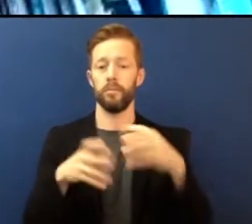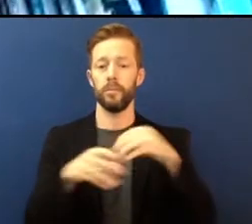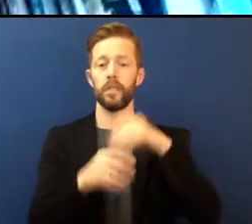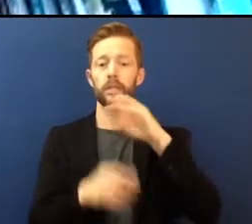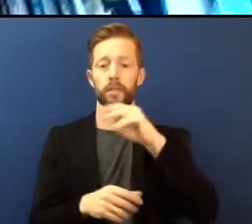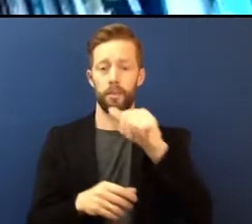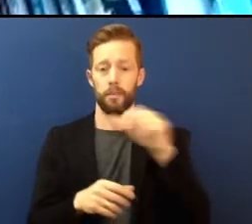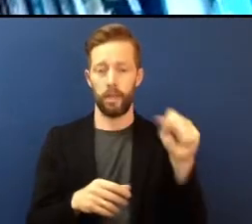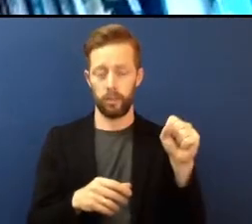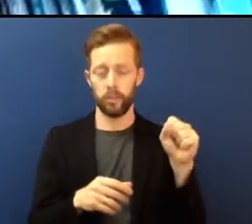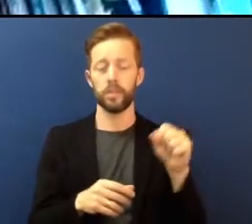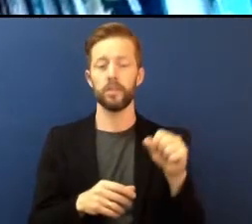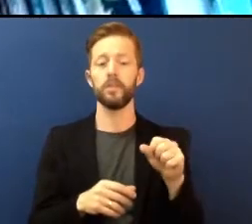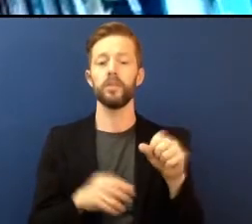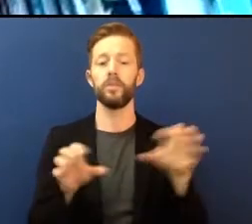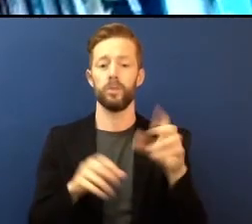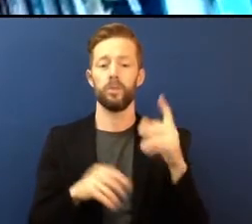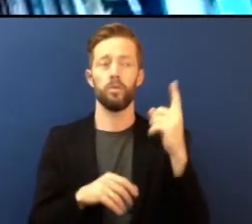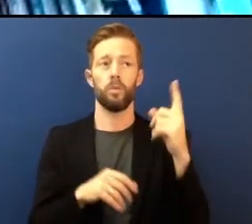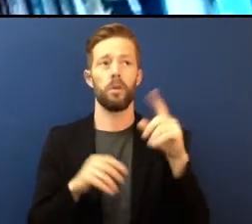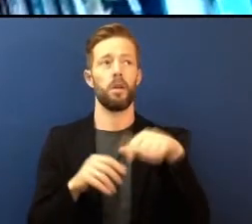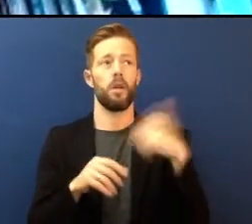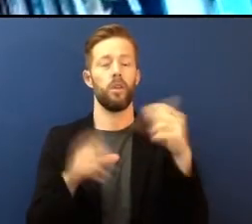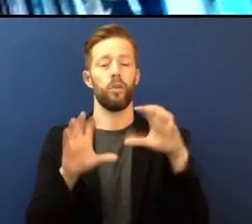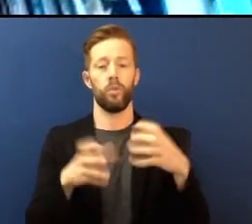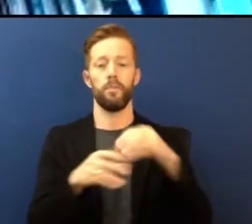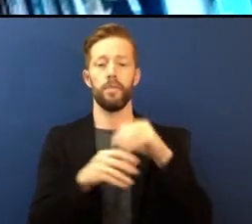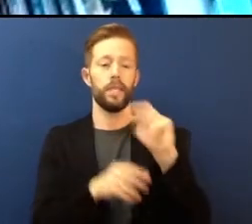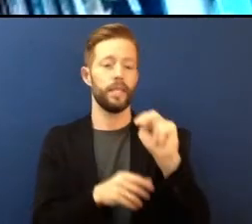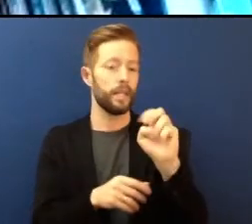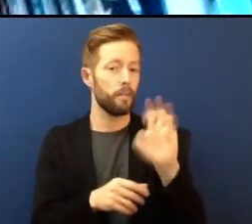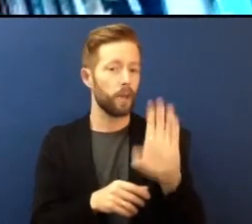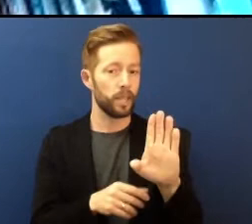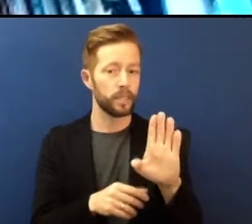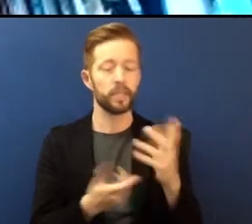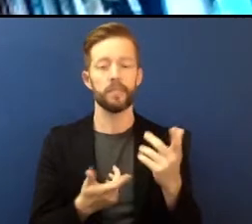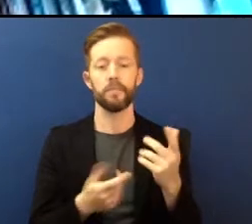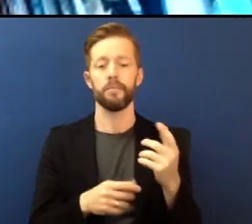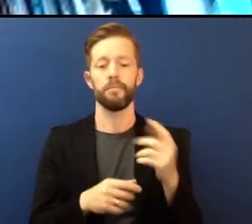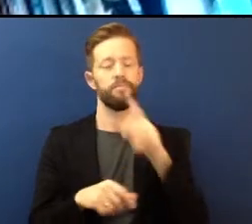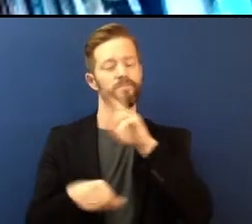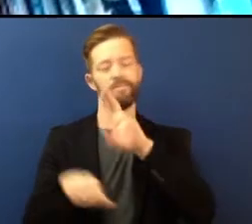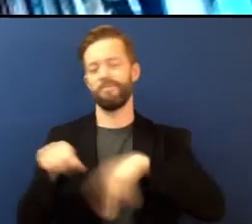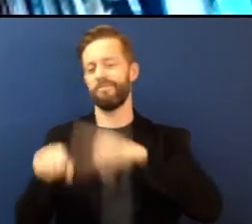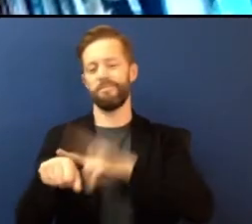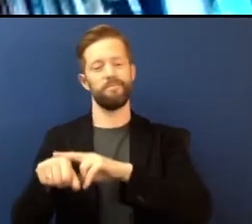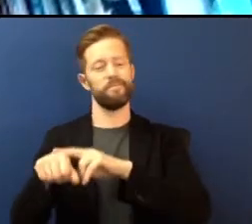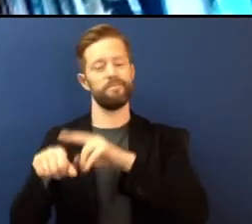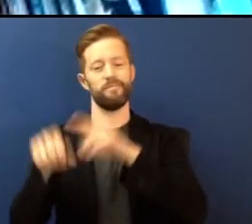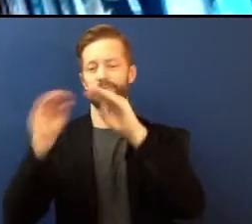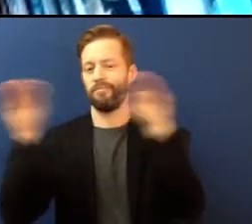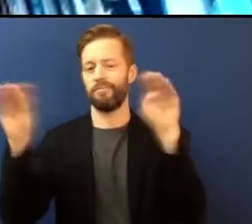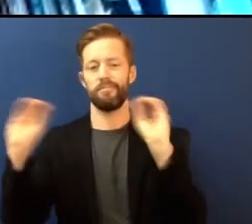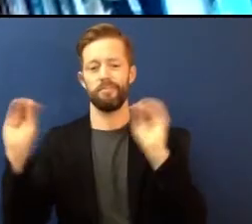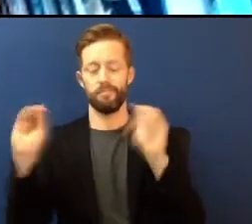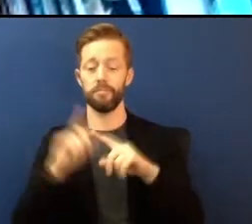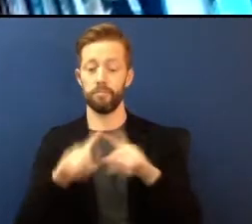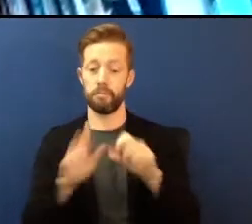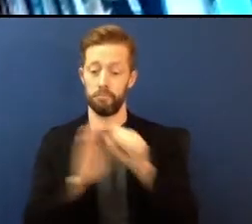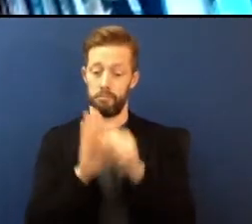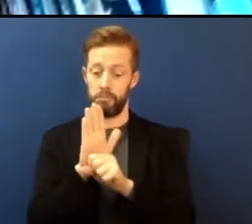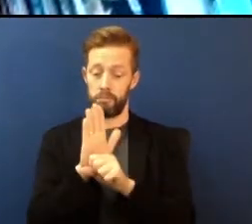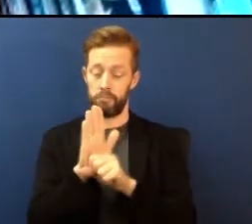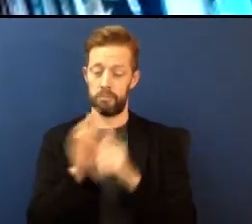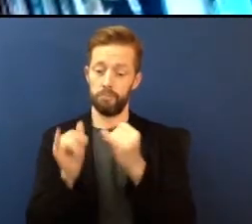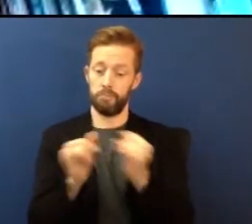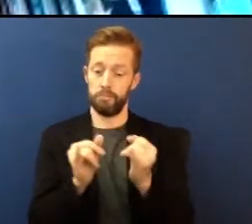a group in Massachusetts is doing it well. I've seen a group in Nebraska do it. So there's nothing really at the national level,